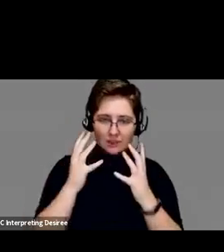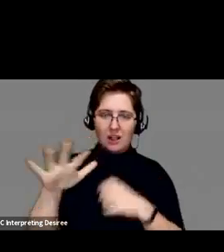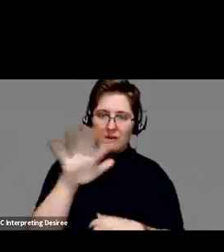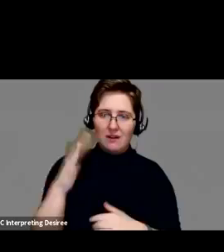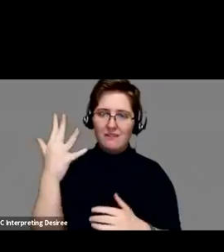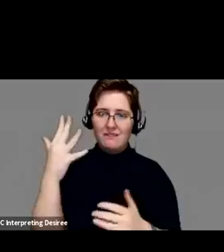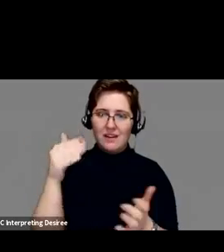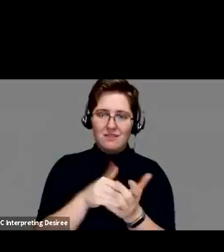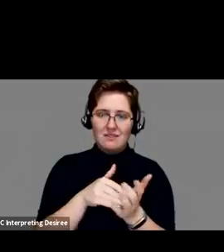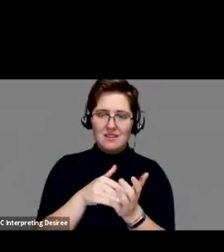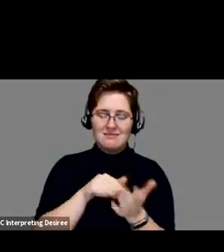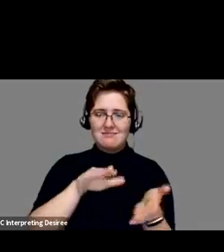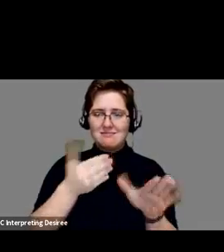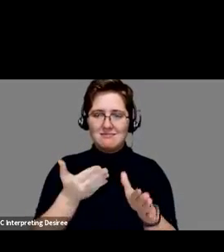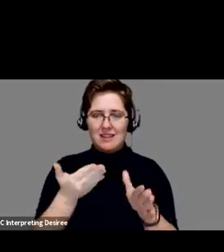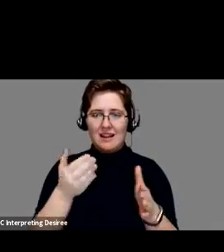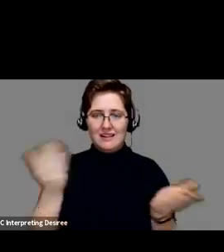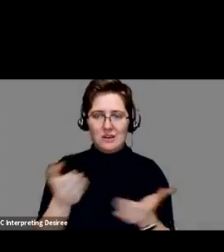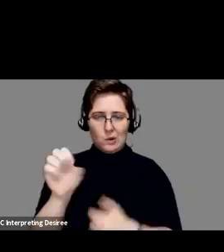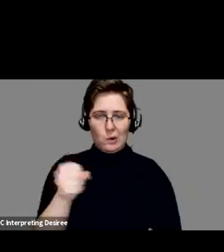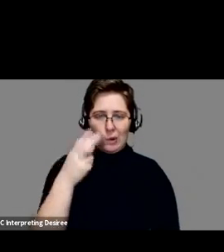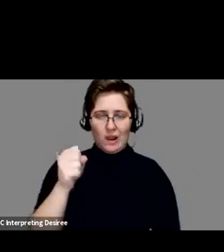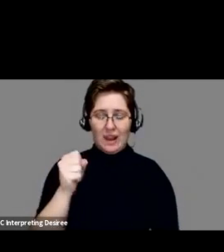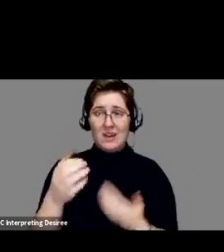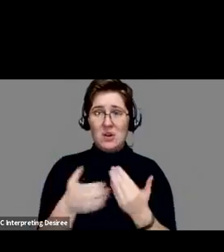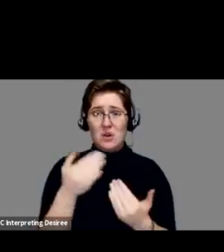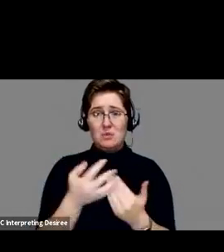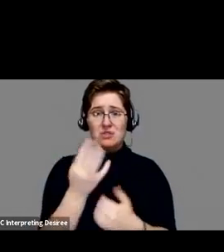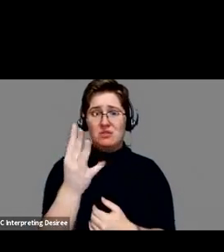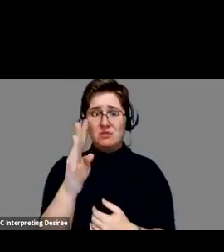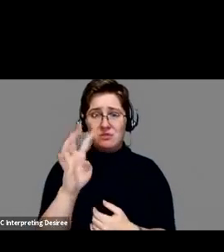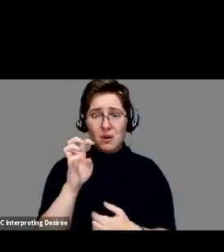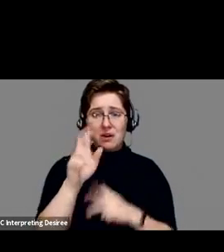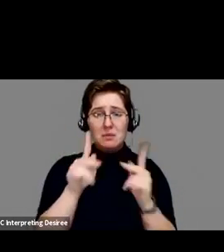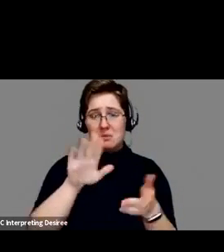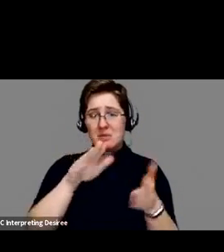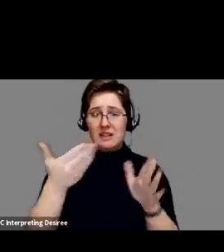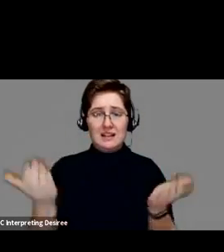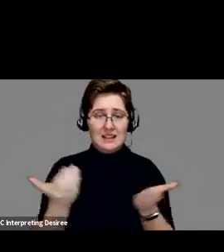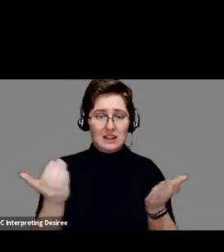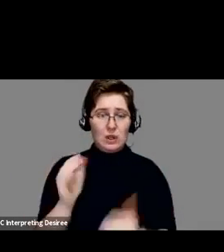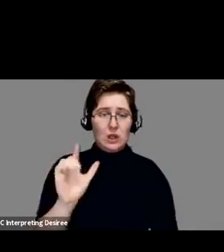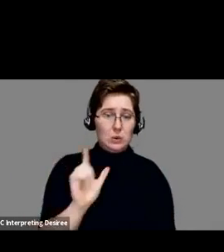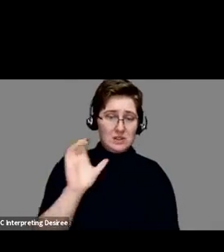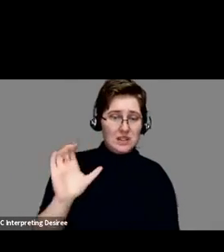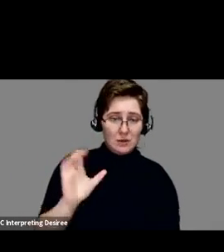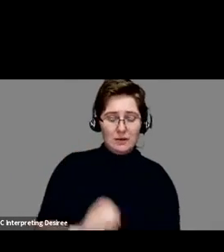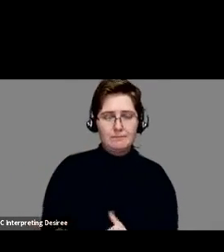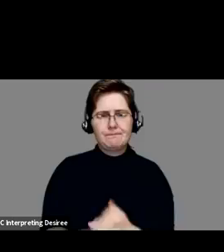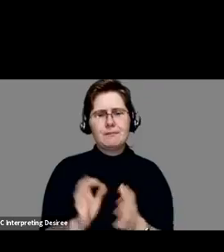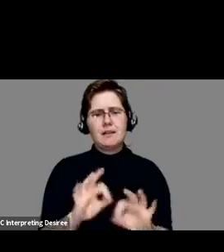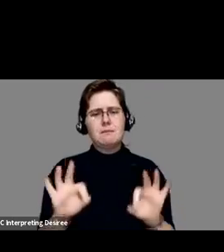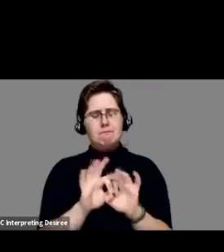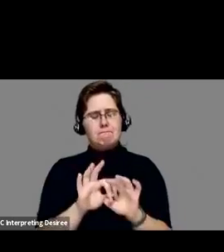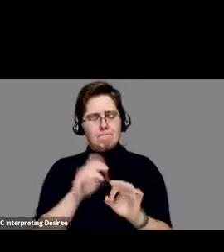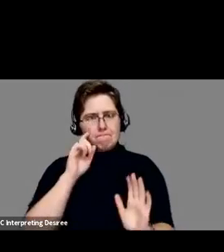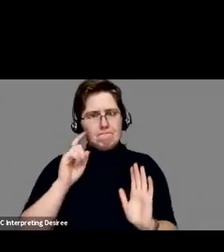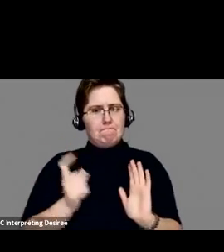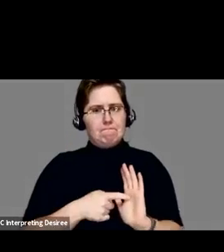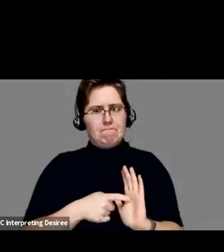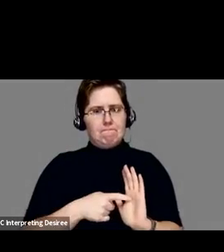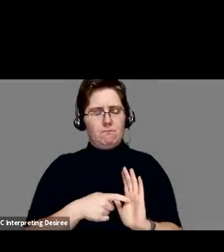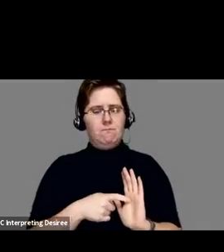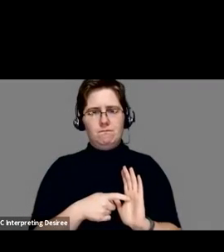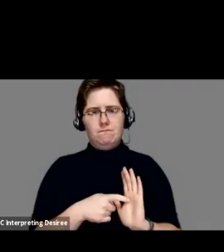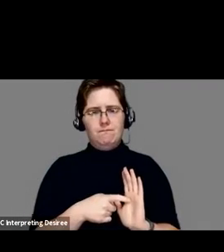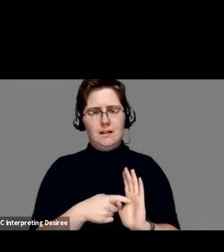deaths in the state and close to 400 deaths in Lucas County. It's also important to point out that, although